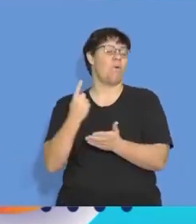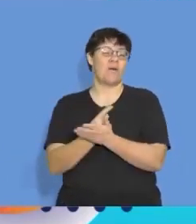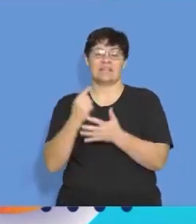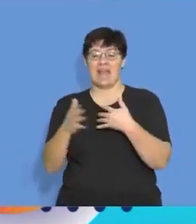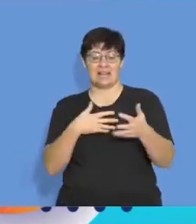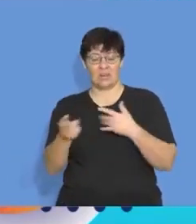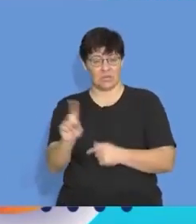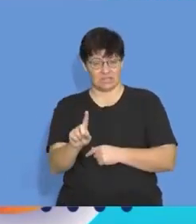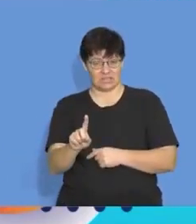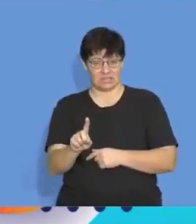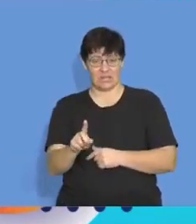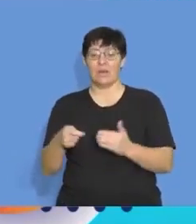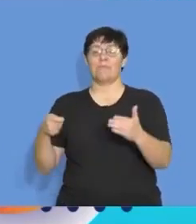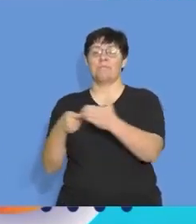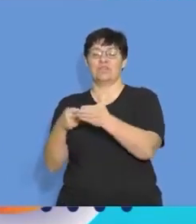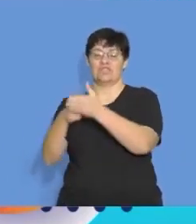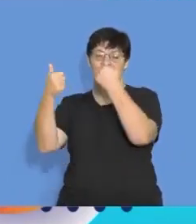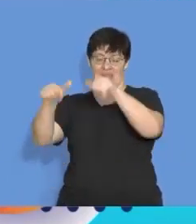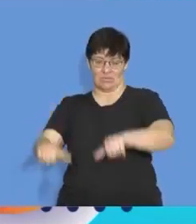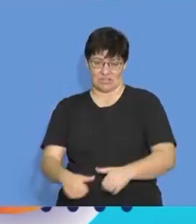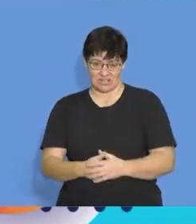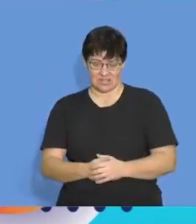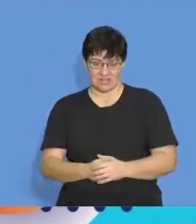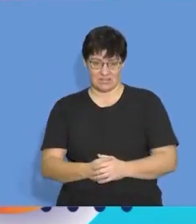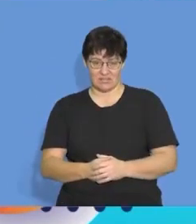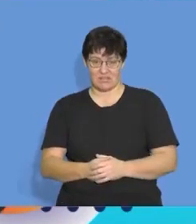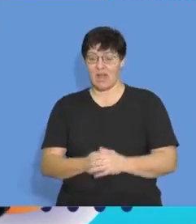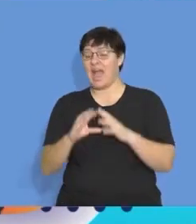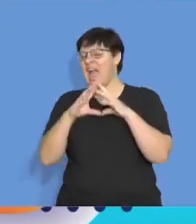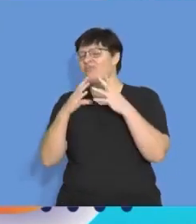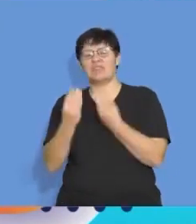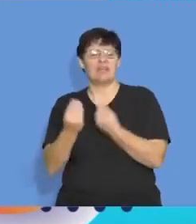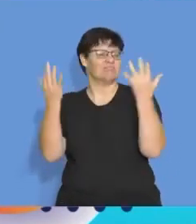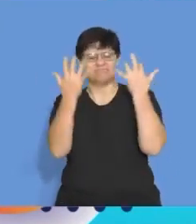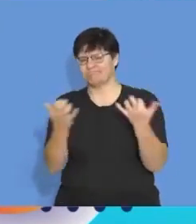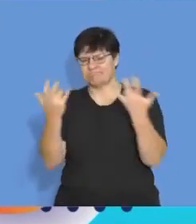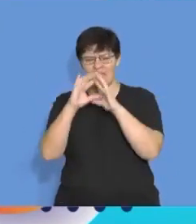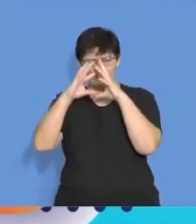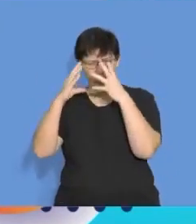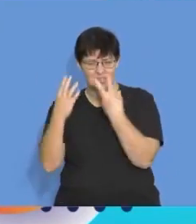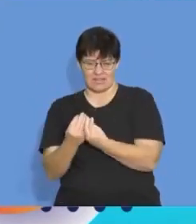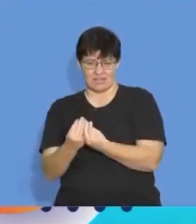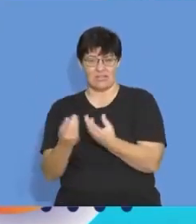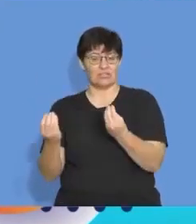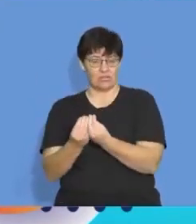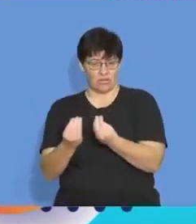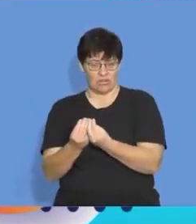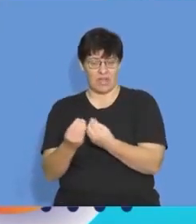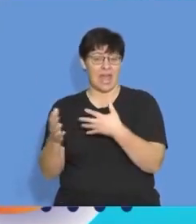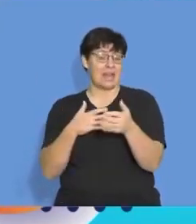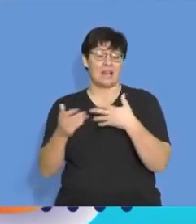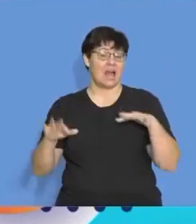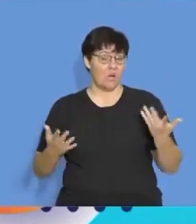your purchases account. You always work everything, all your calculations regarding stock are dealt with in